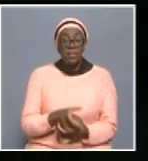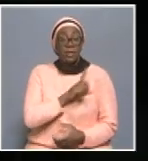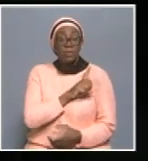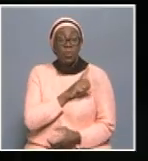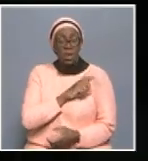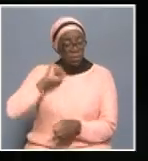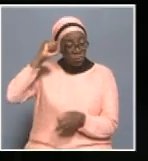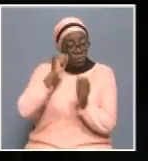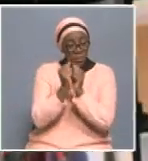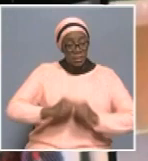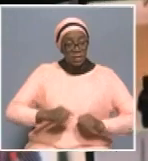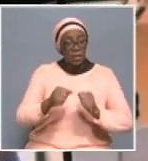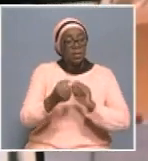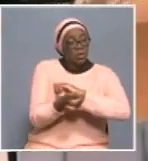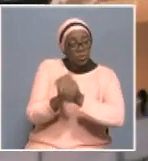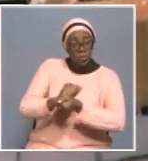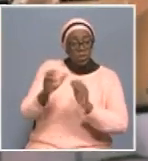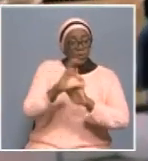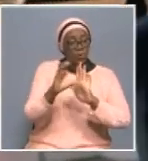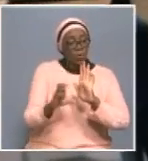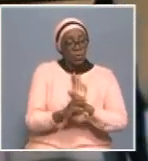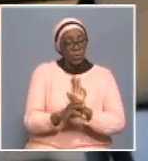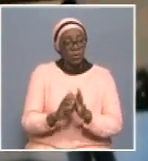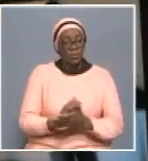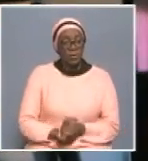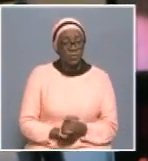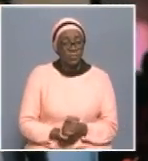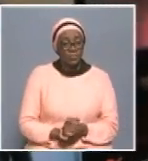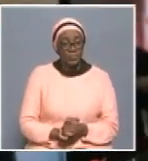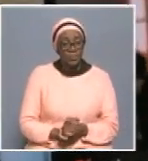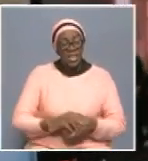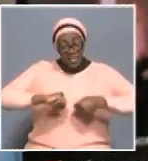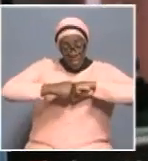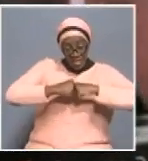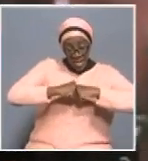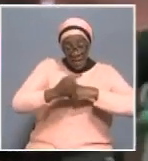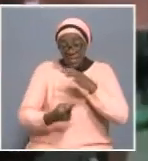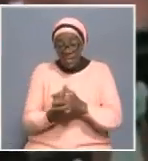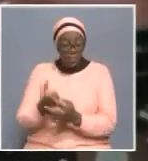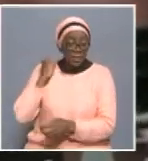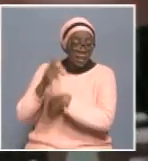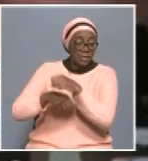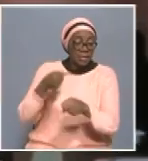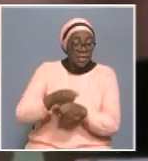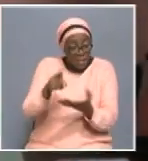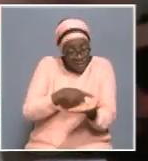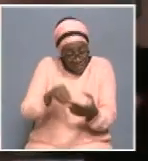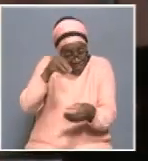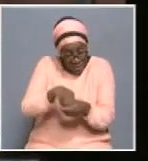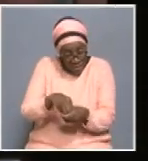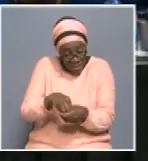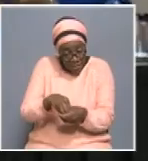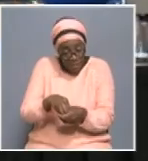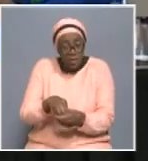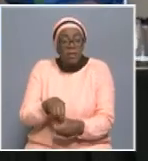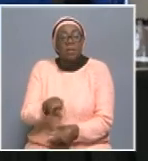probably came during the elections of last year, and therefore that probably necessitated the need to close that loophole if that